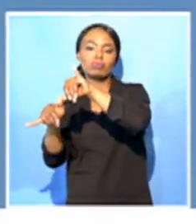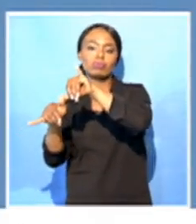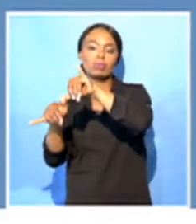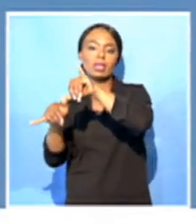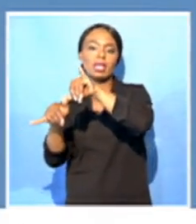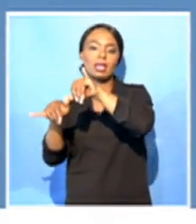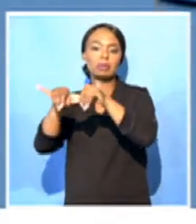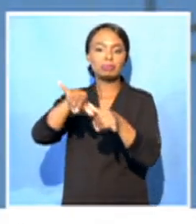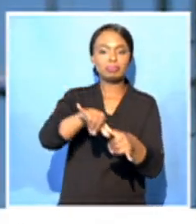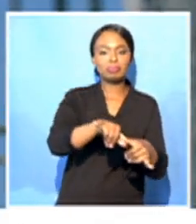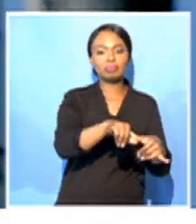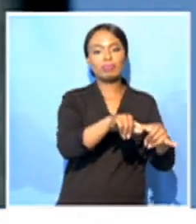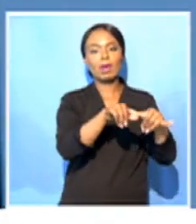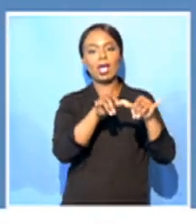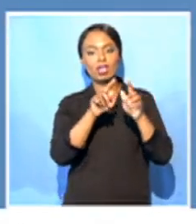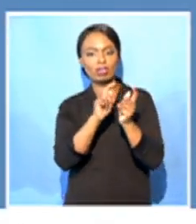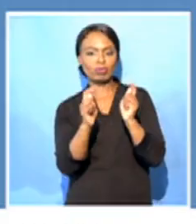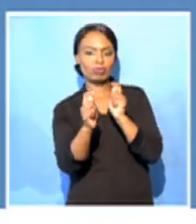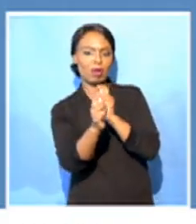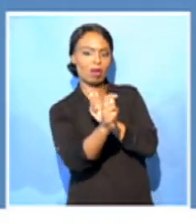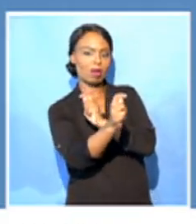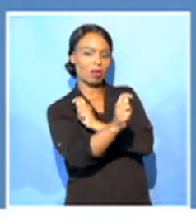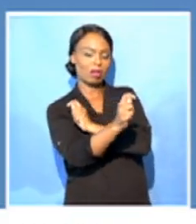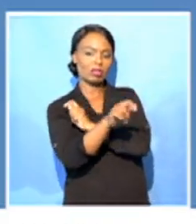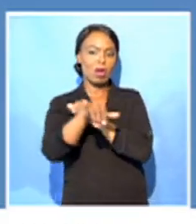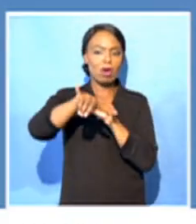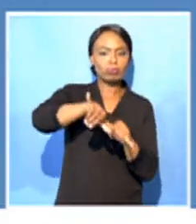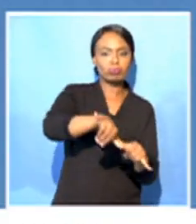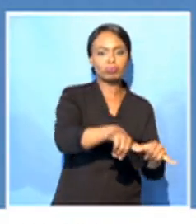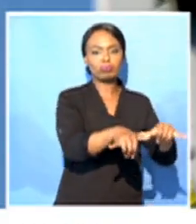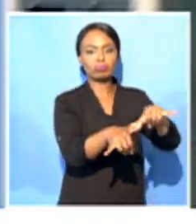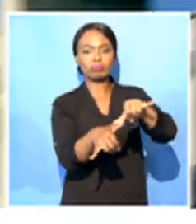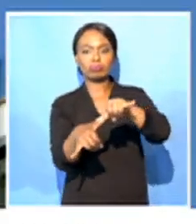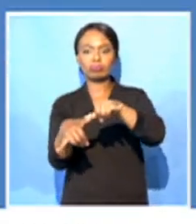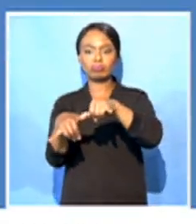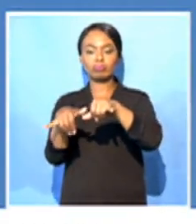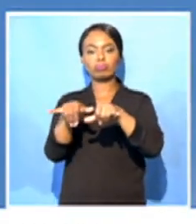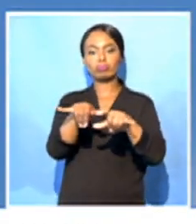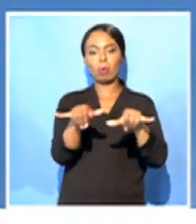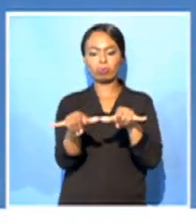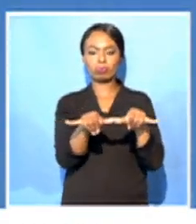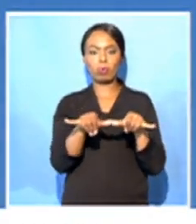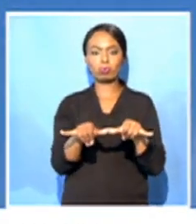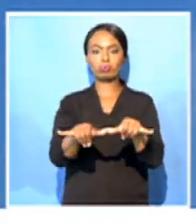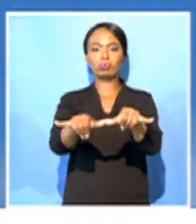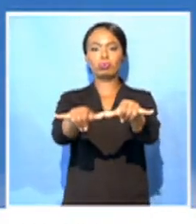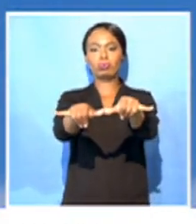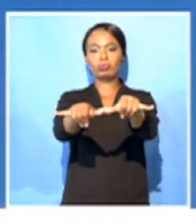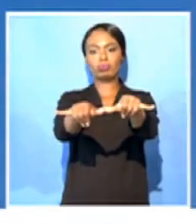changing into Vixen formation, coming for the double rollback into a Cobra formation.